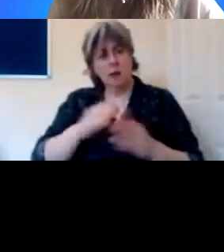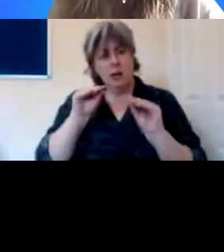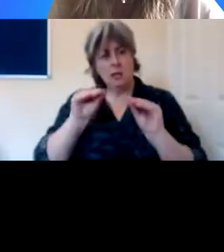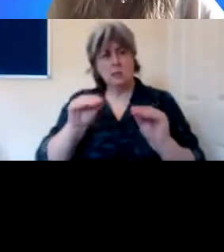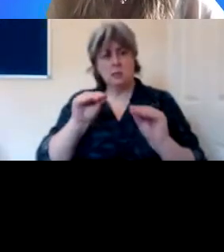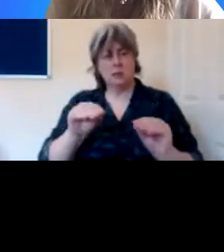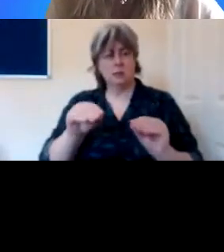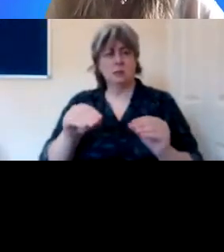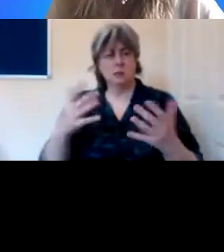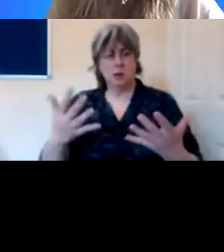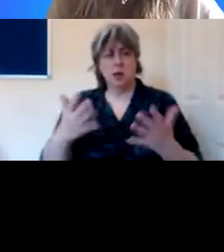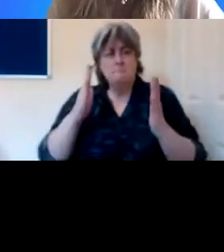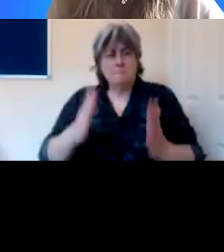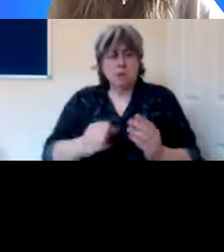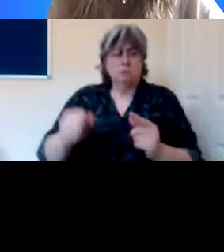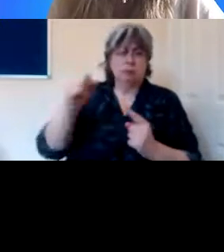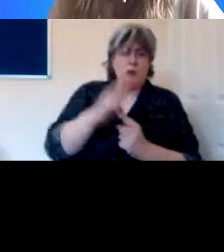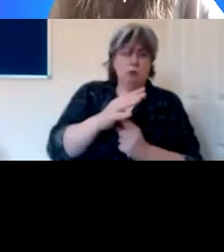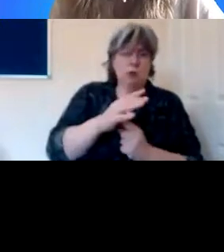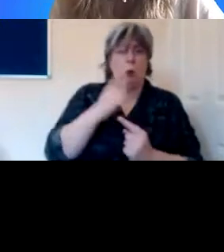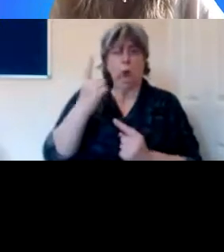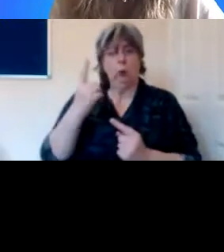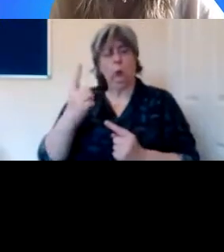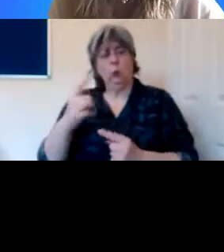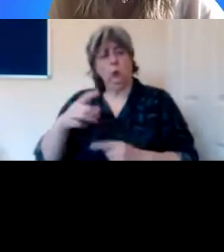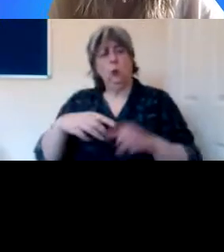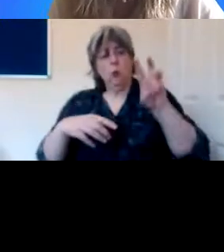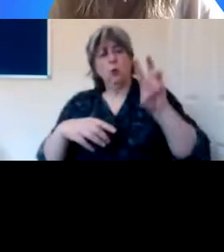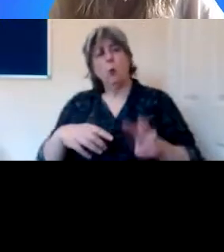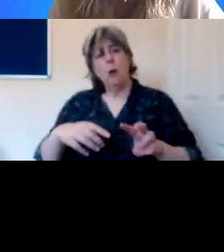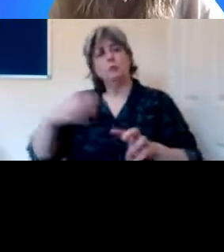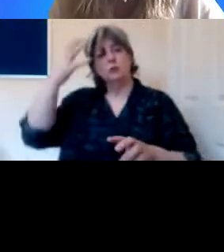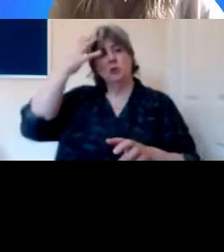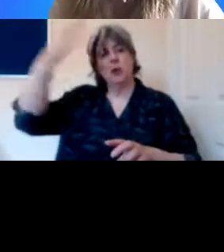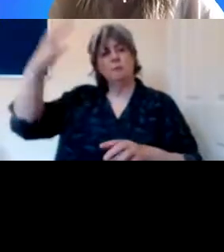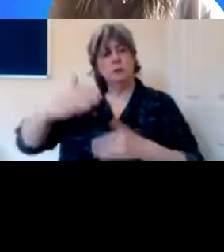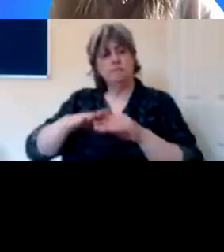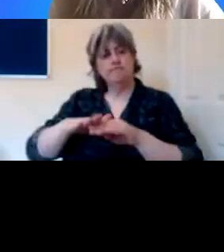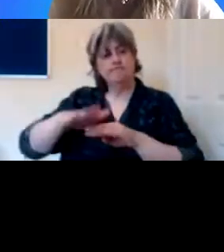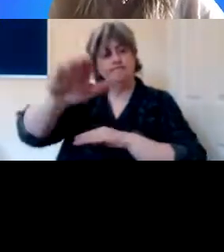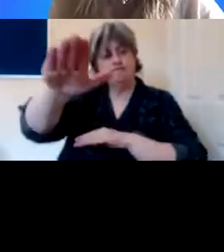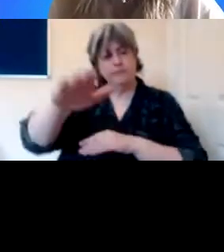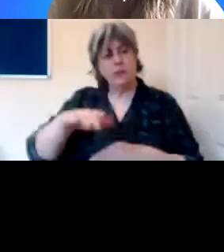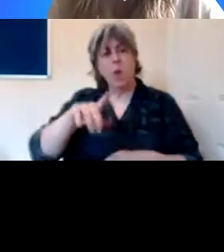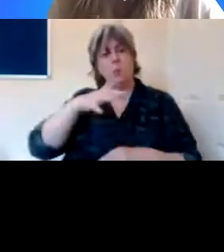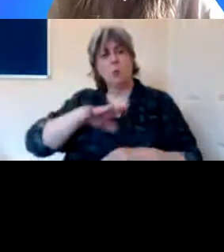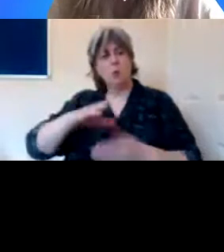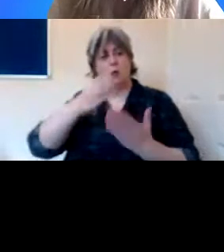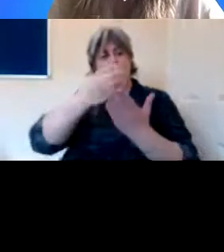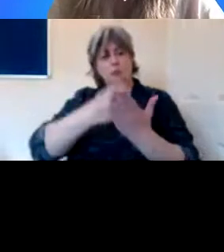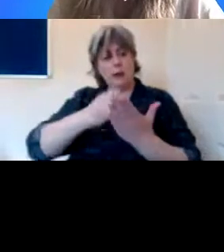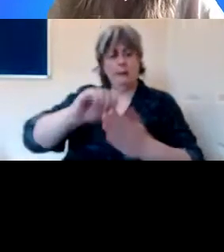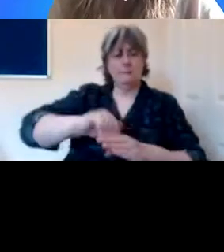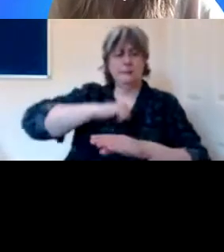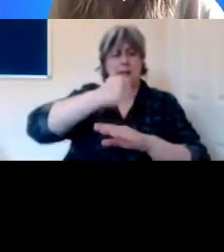Welsh Government moving forward. We need to be able to adopt and embed a world-leading curriculum. A curriculum that,